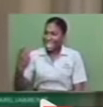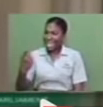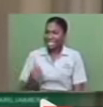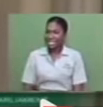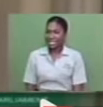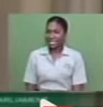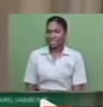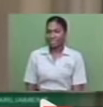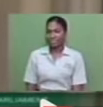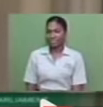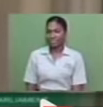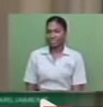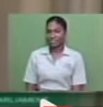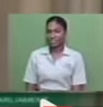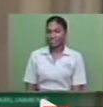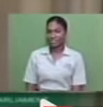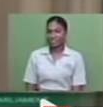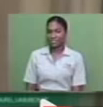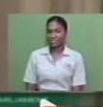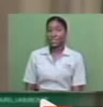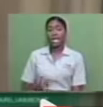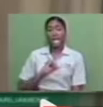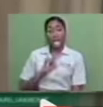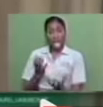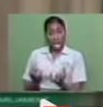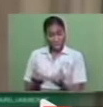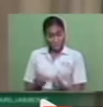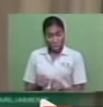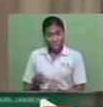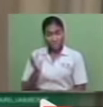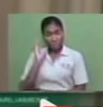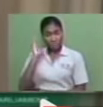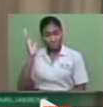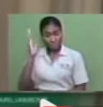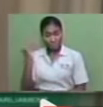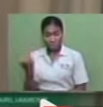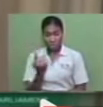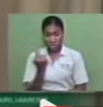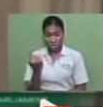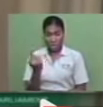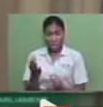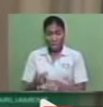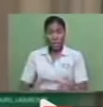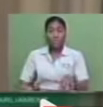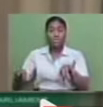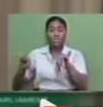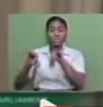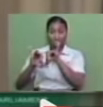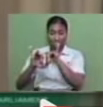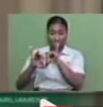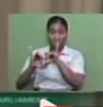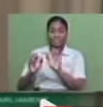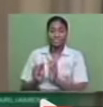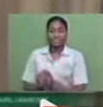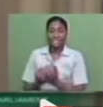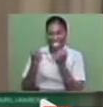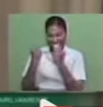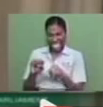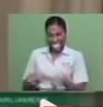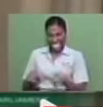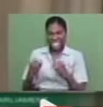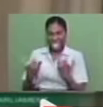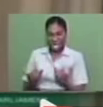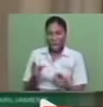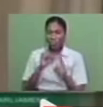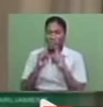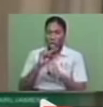And I want to raise a matter which is very sensitive. So whilst we are talking about property tax for citizens and so on, we